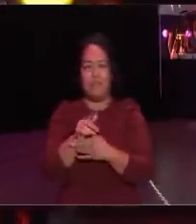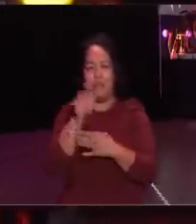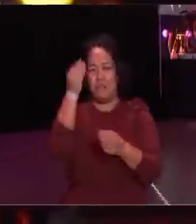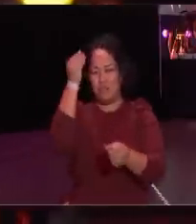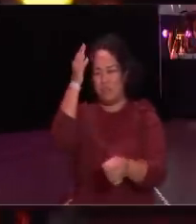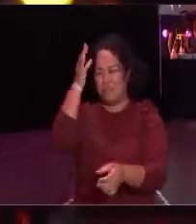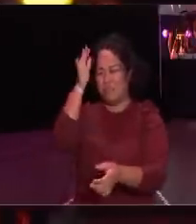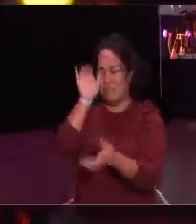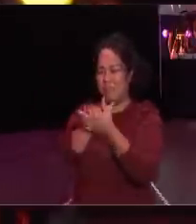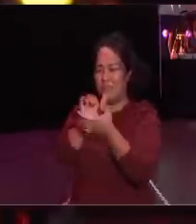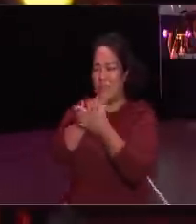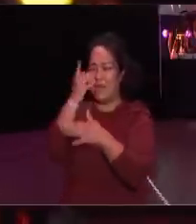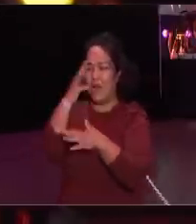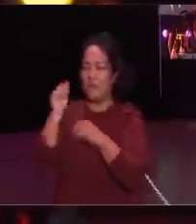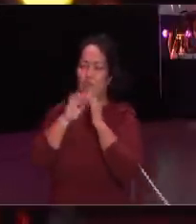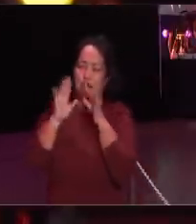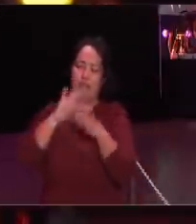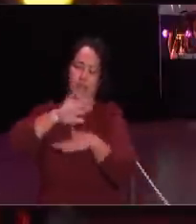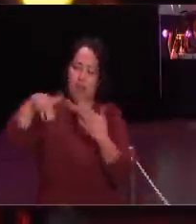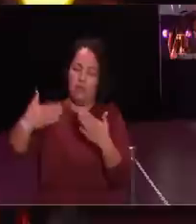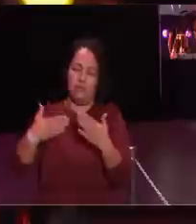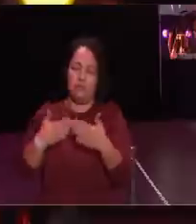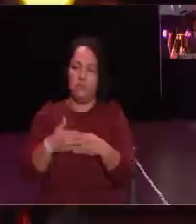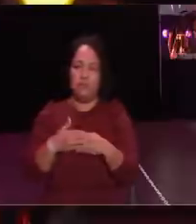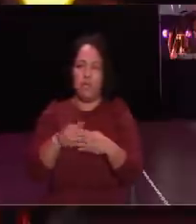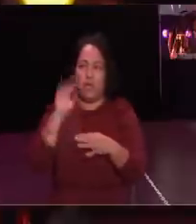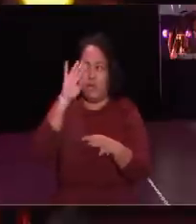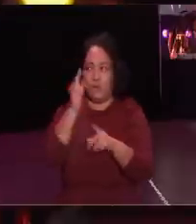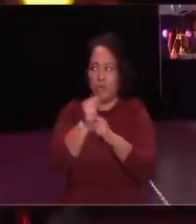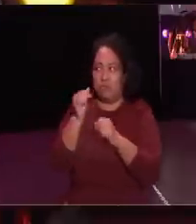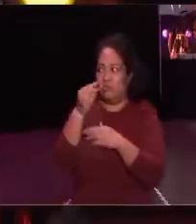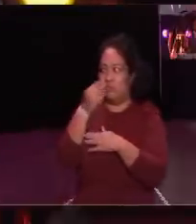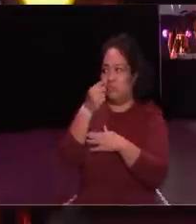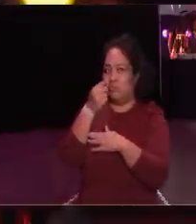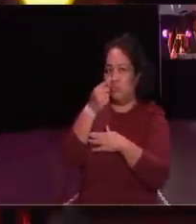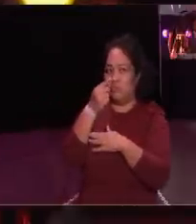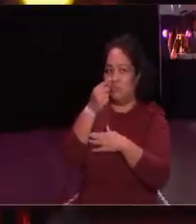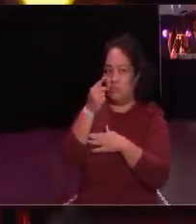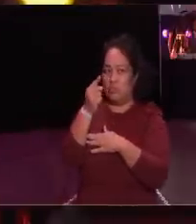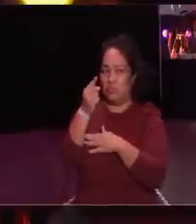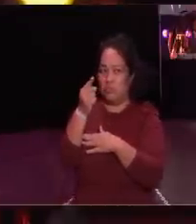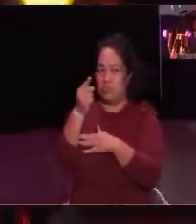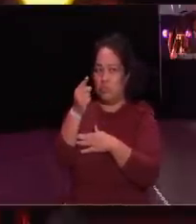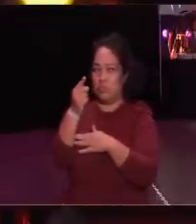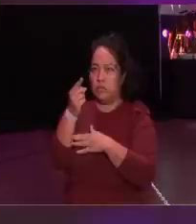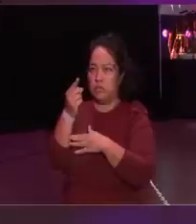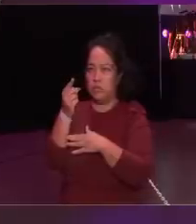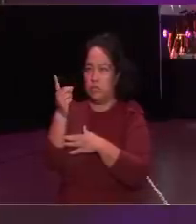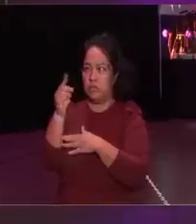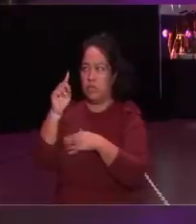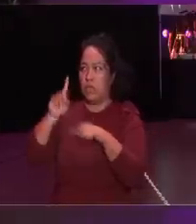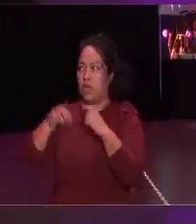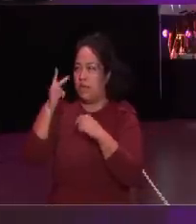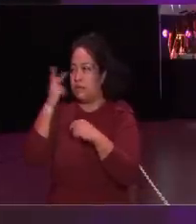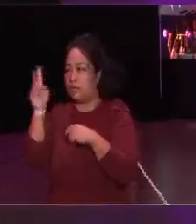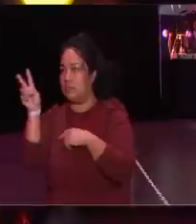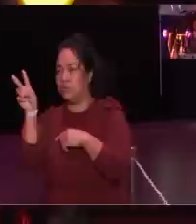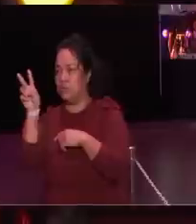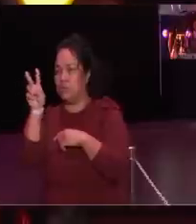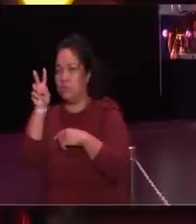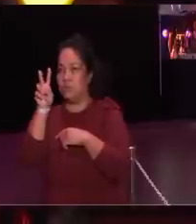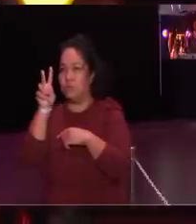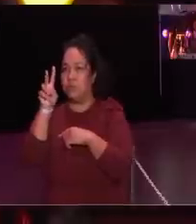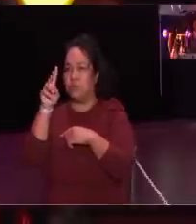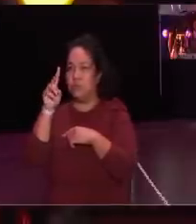to bless us all. Los hermanos que están allí arriba. The brothers that are there. No los puedo ver. I can't see you por